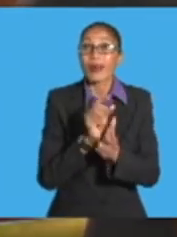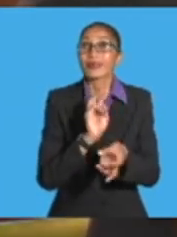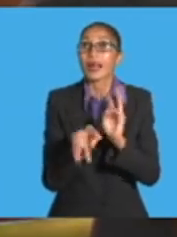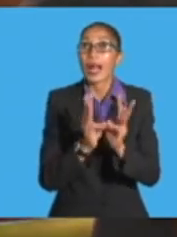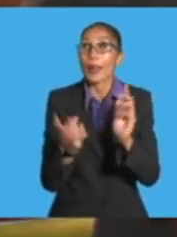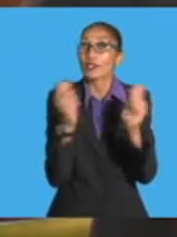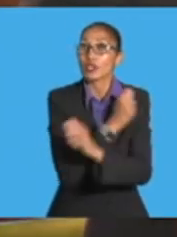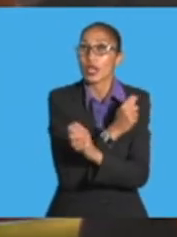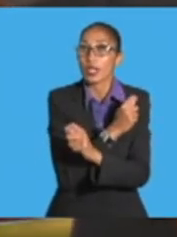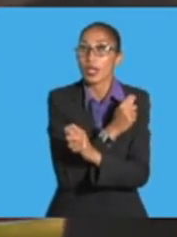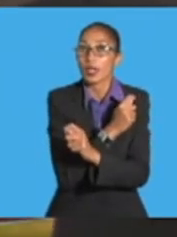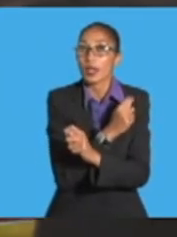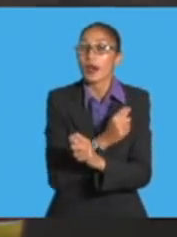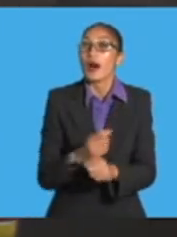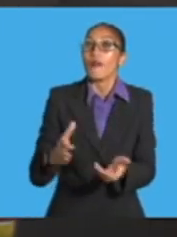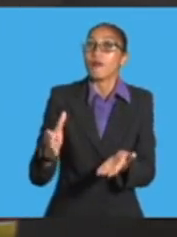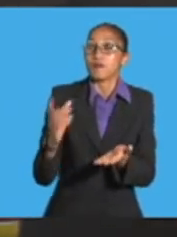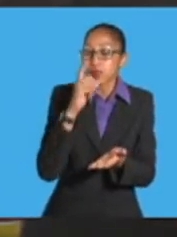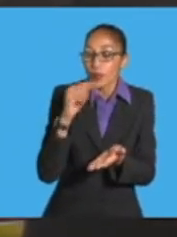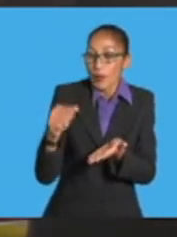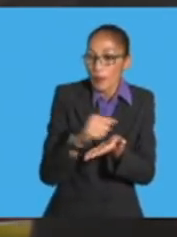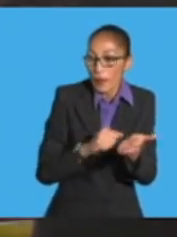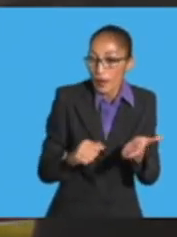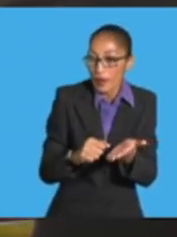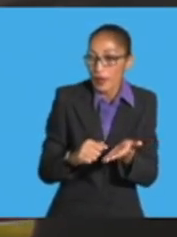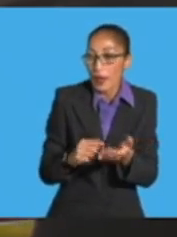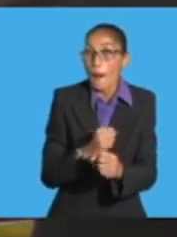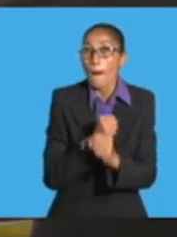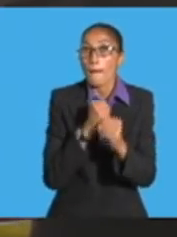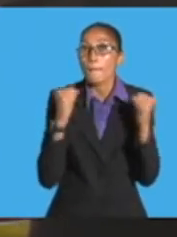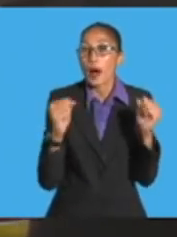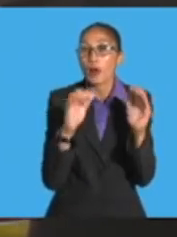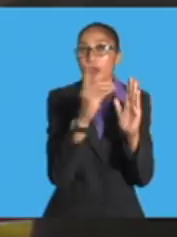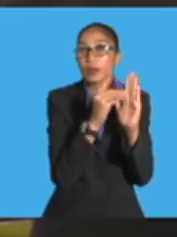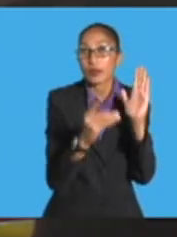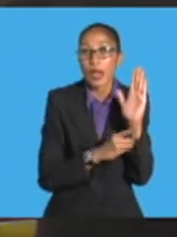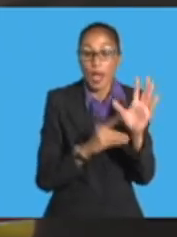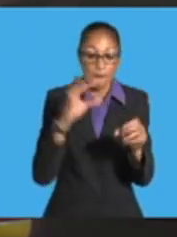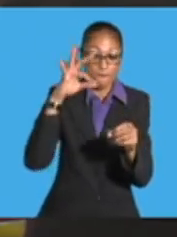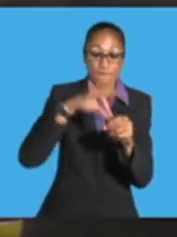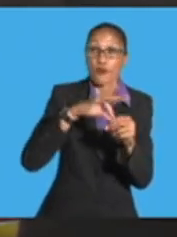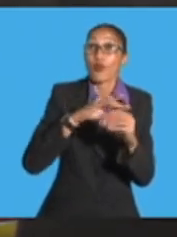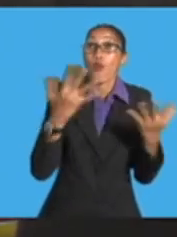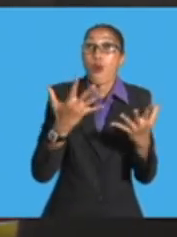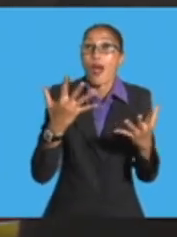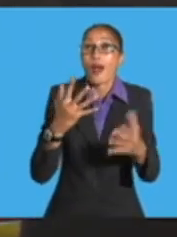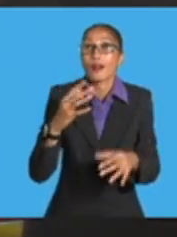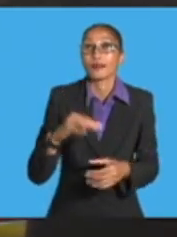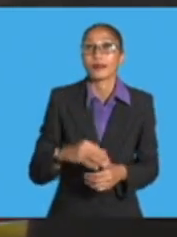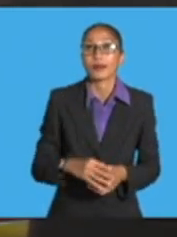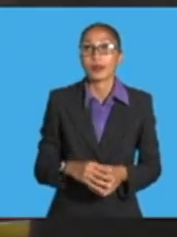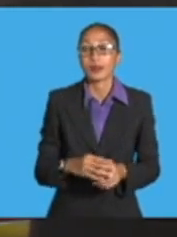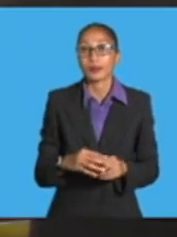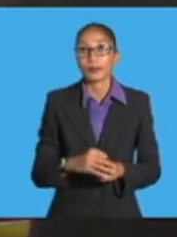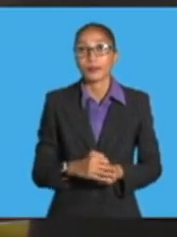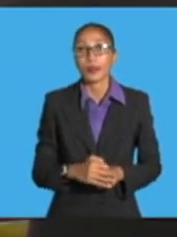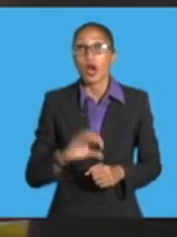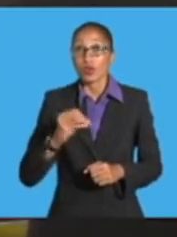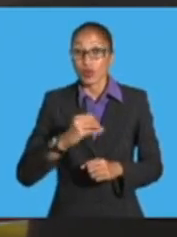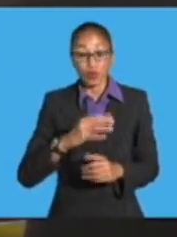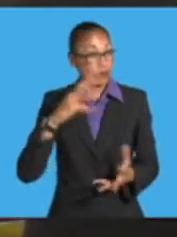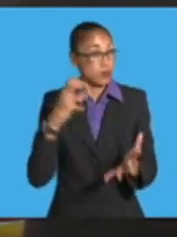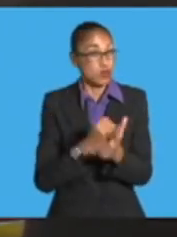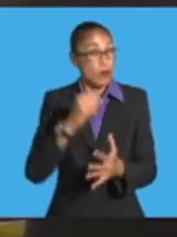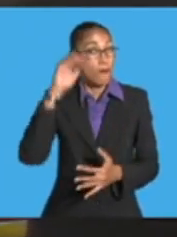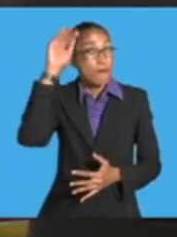change, consumerism, the power of democracy, and voting in elections, all to ensure that our future generations